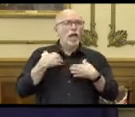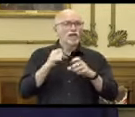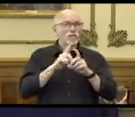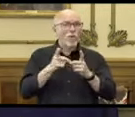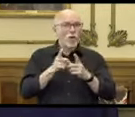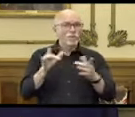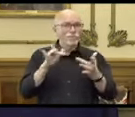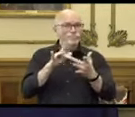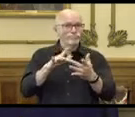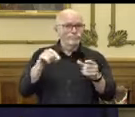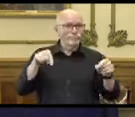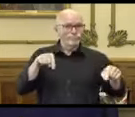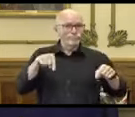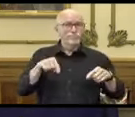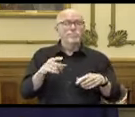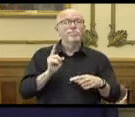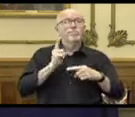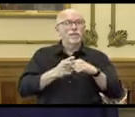department to